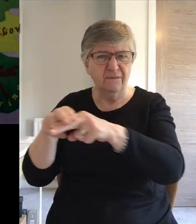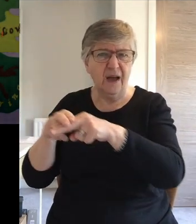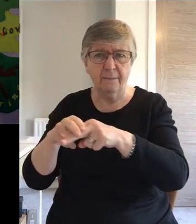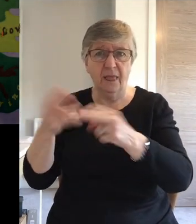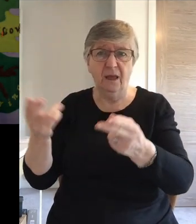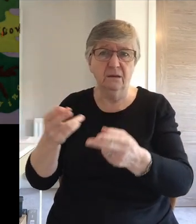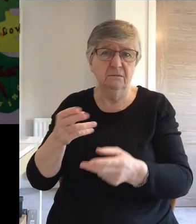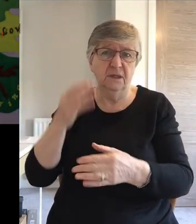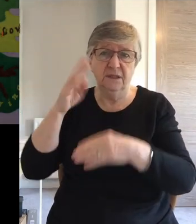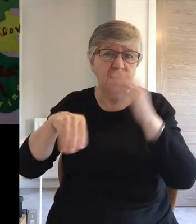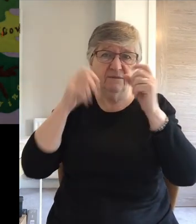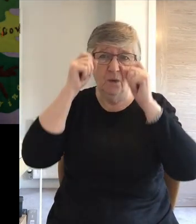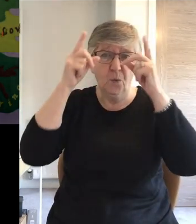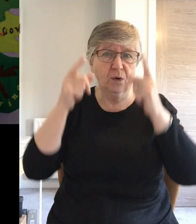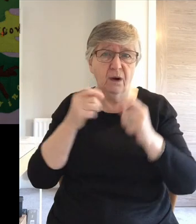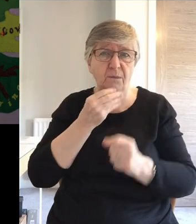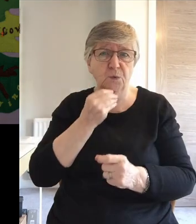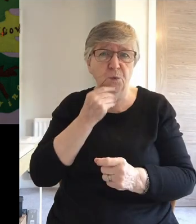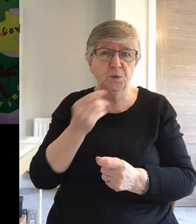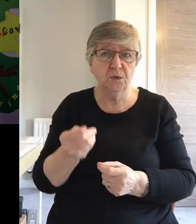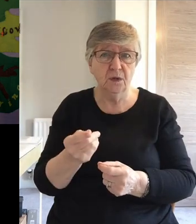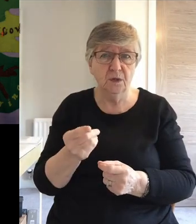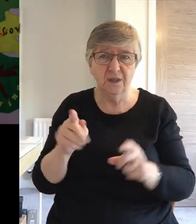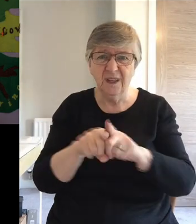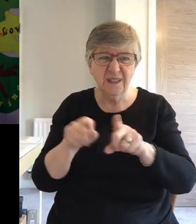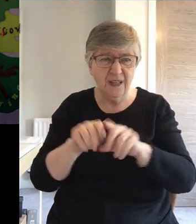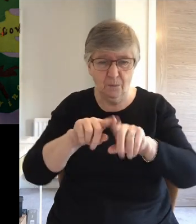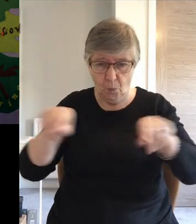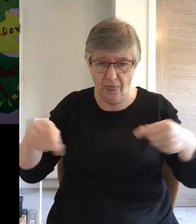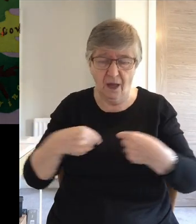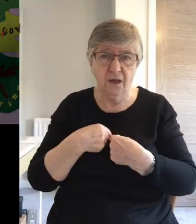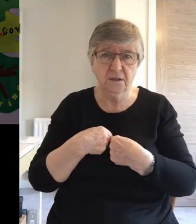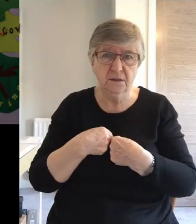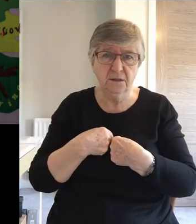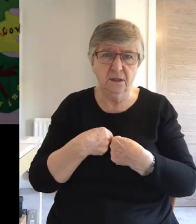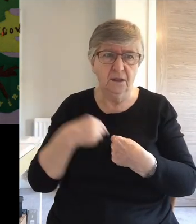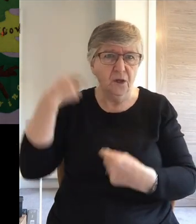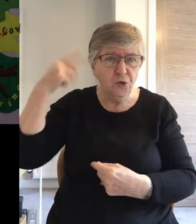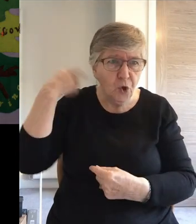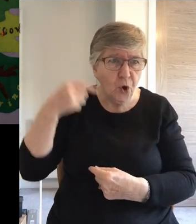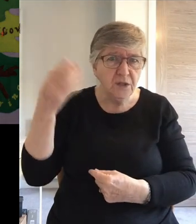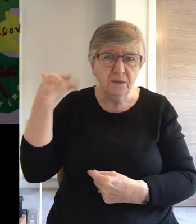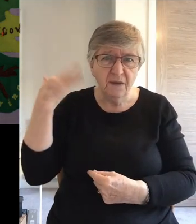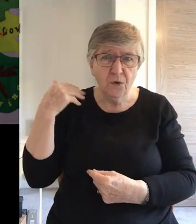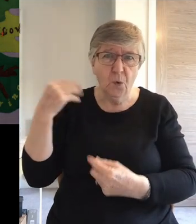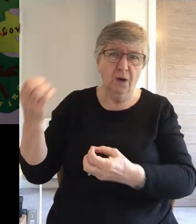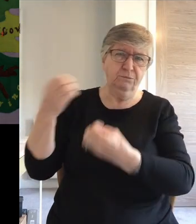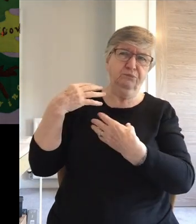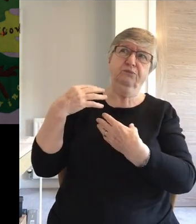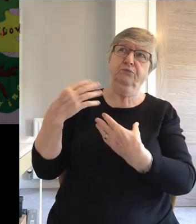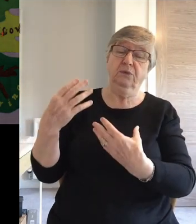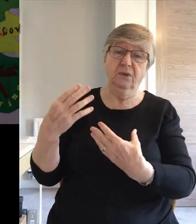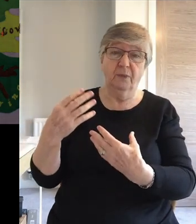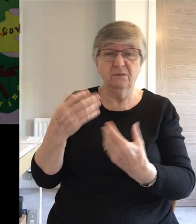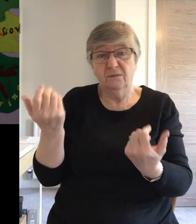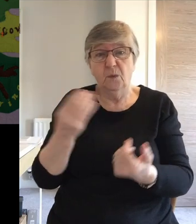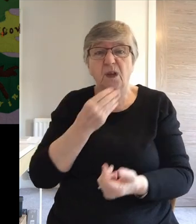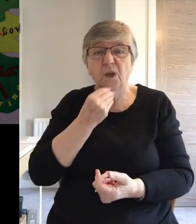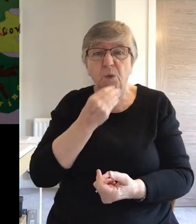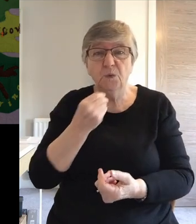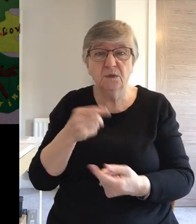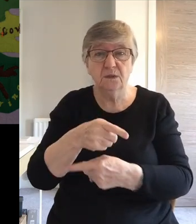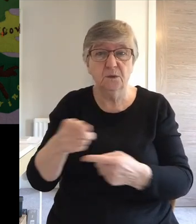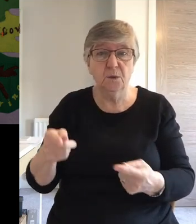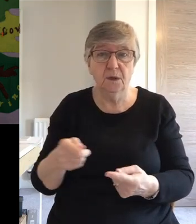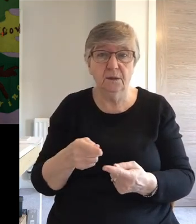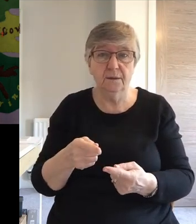eyelid. They had got used to it. And so it is with all sorts of noises and things that once seem intrusive, but after a while we get